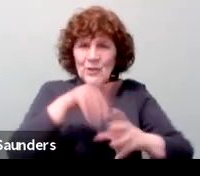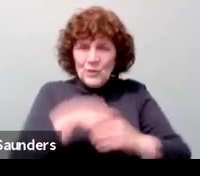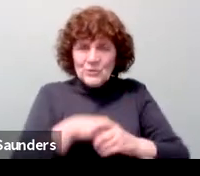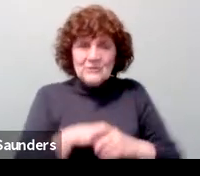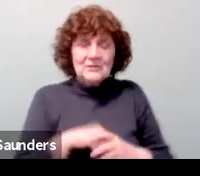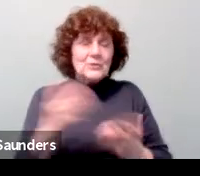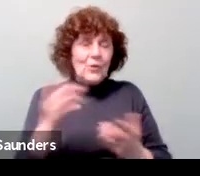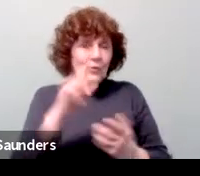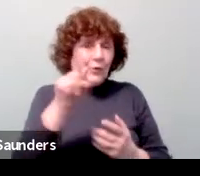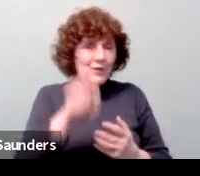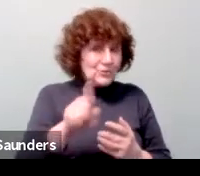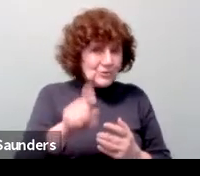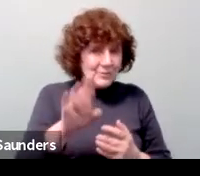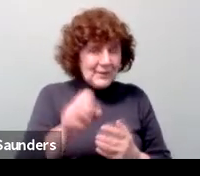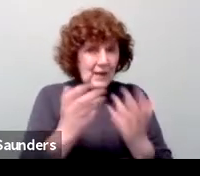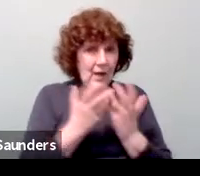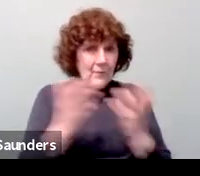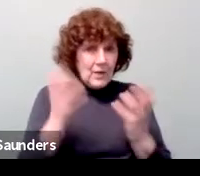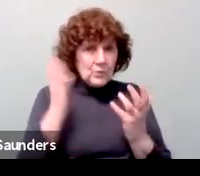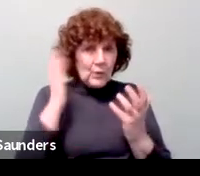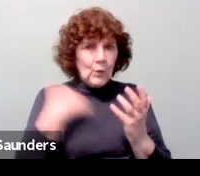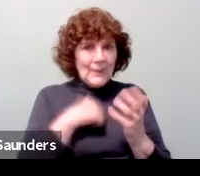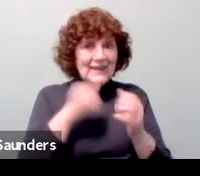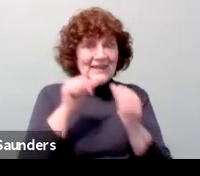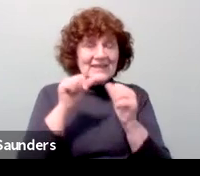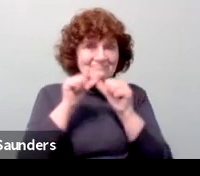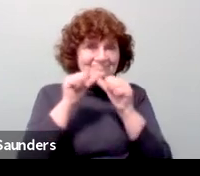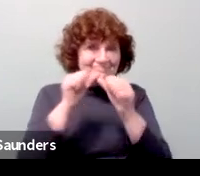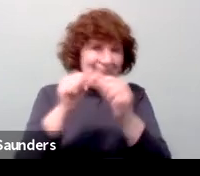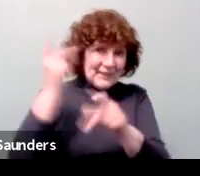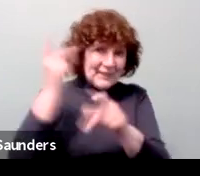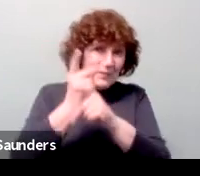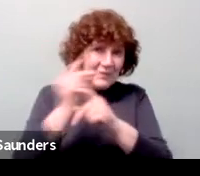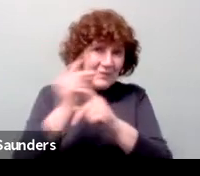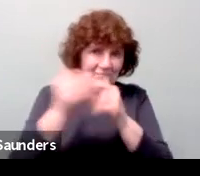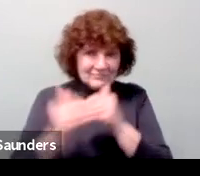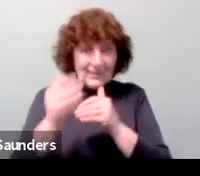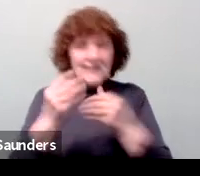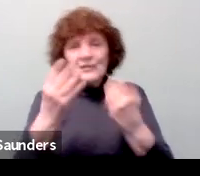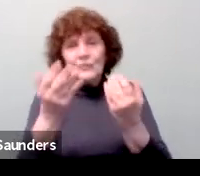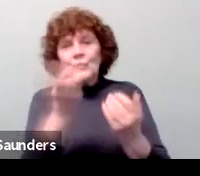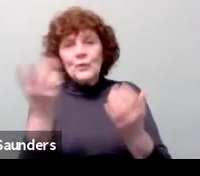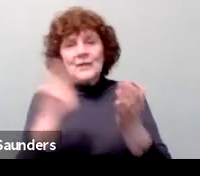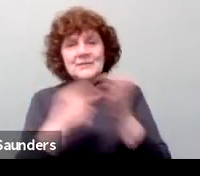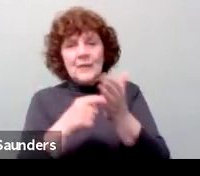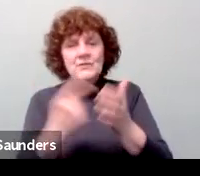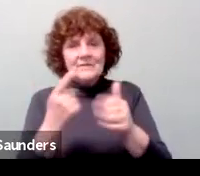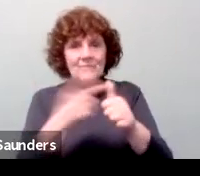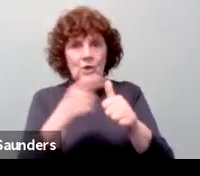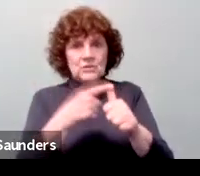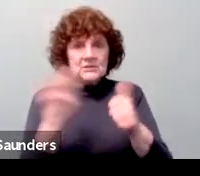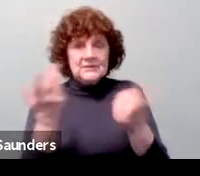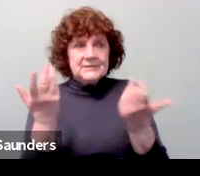what extent we maintain our gains even as we fold things in. Let me give a couple examples. This first one is